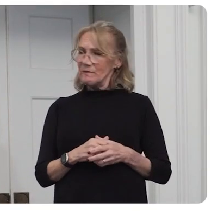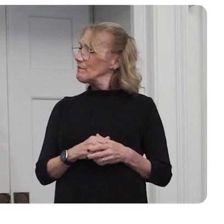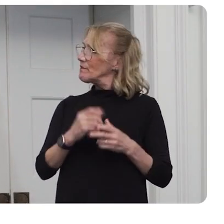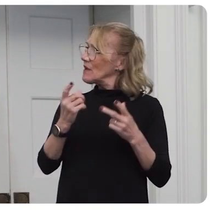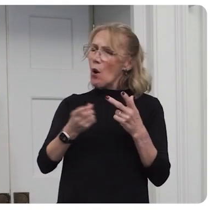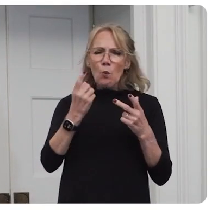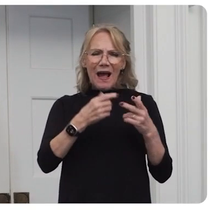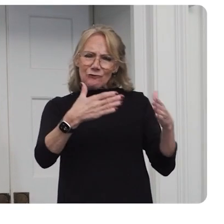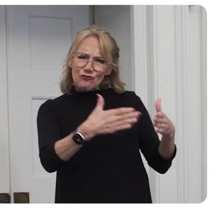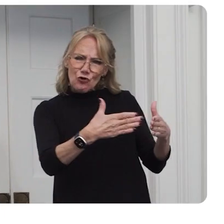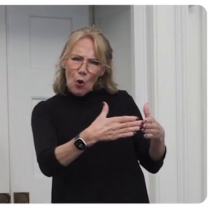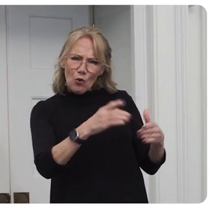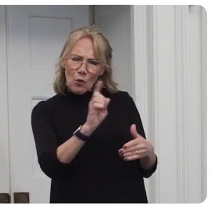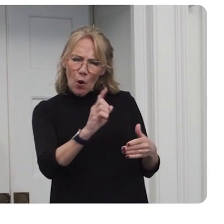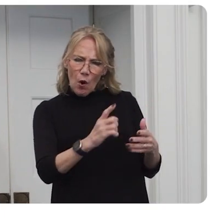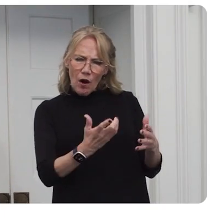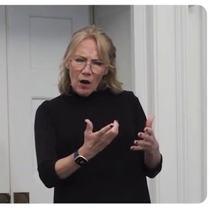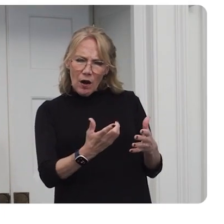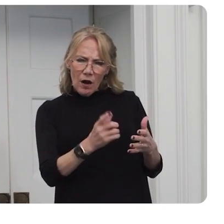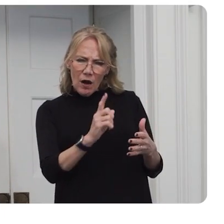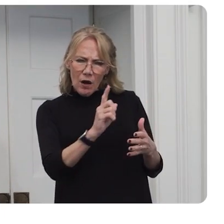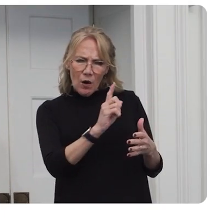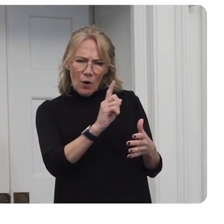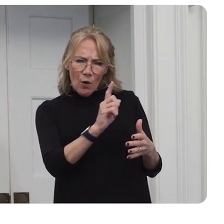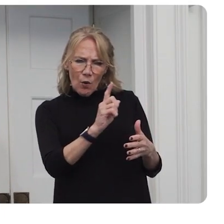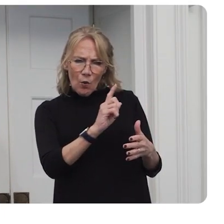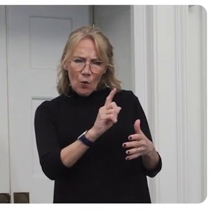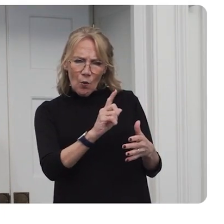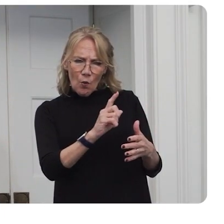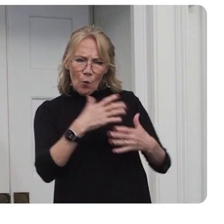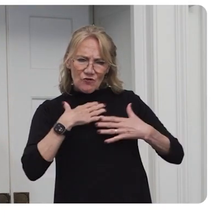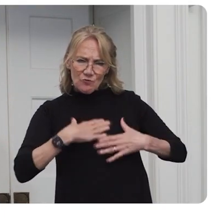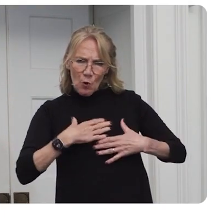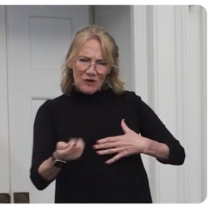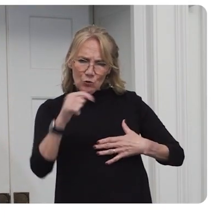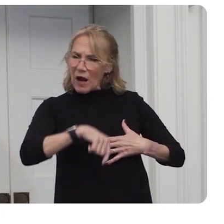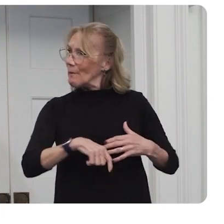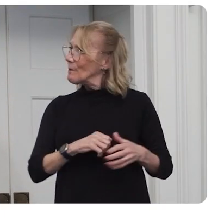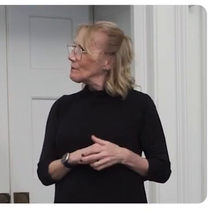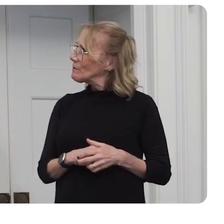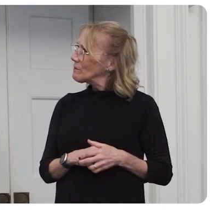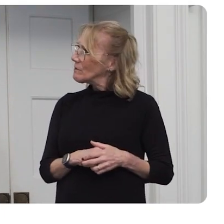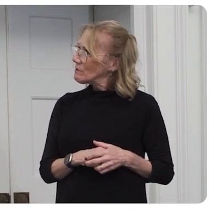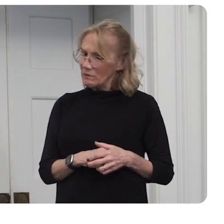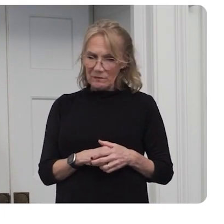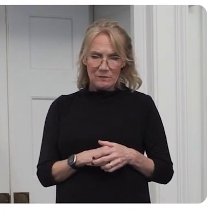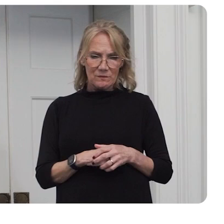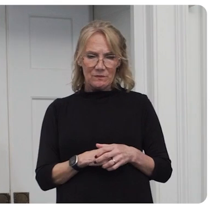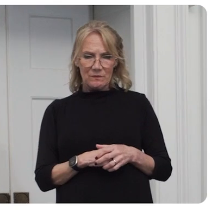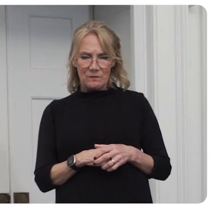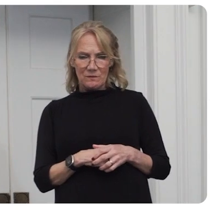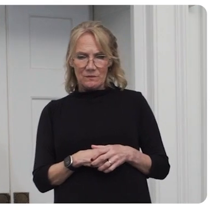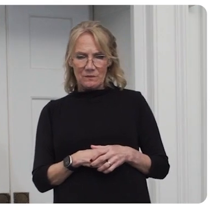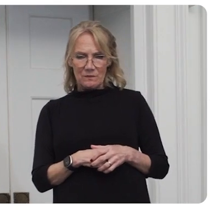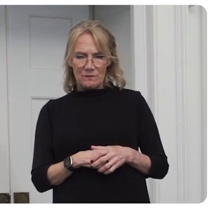equipment. What else is in that corner? The essential equipment. What do you put on as soon as you get in? My that